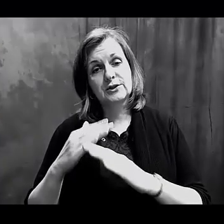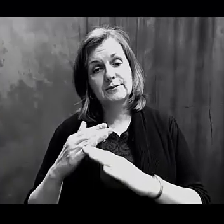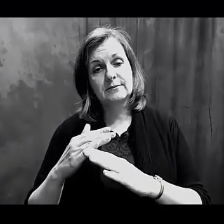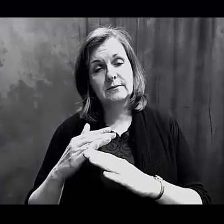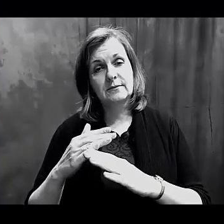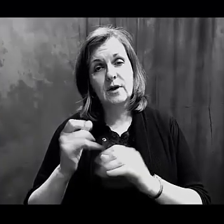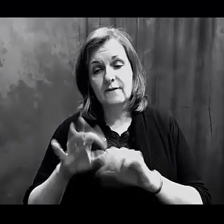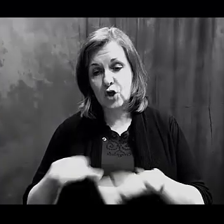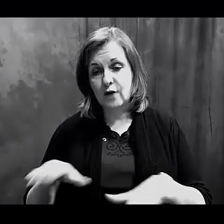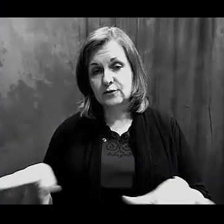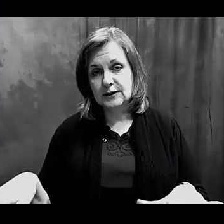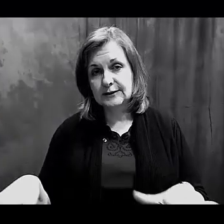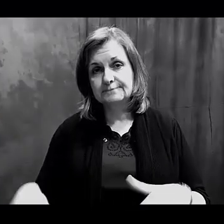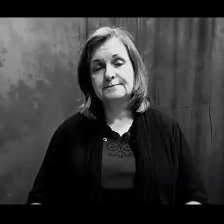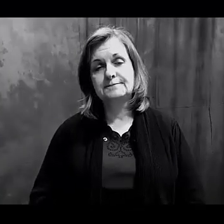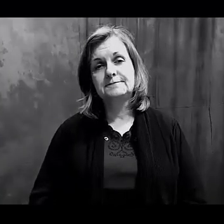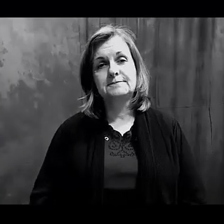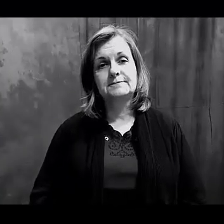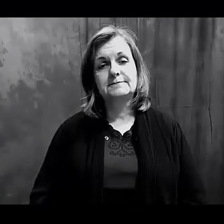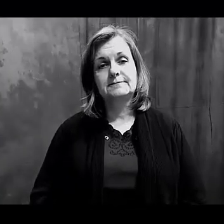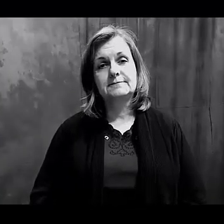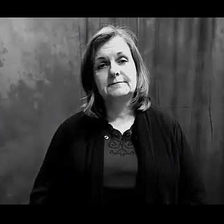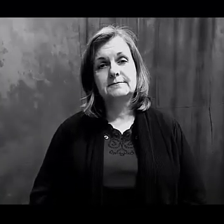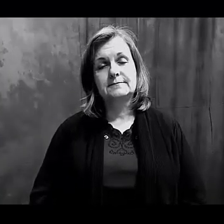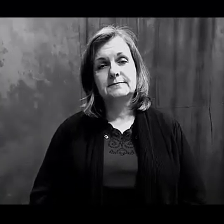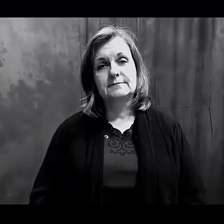protection, right, of offspring.